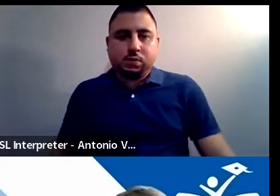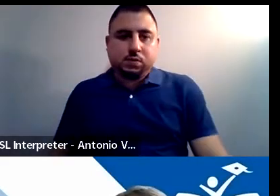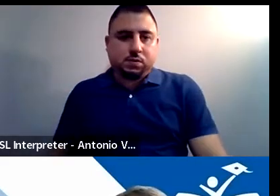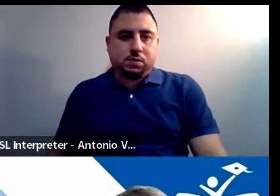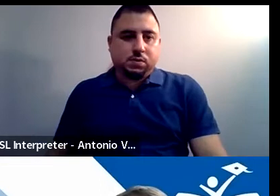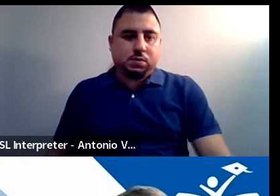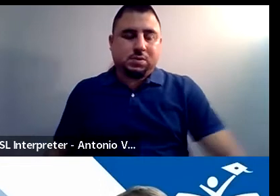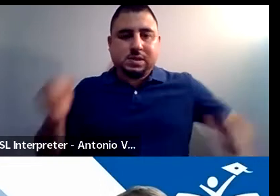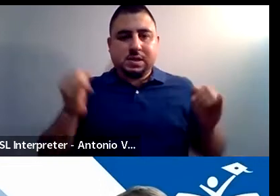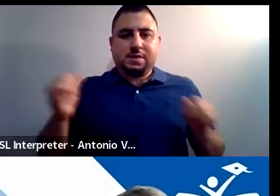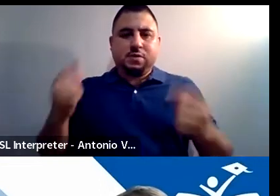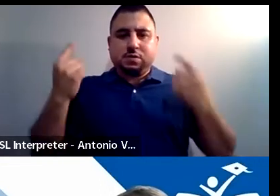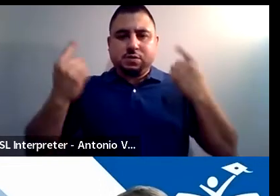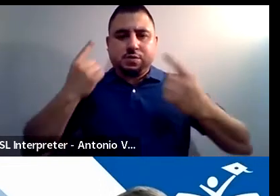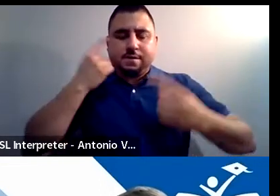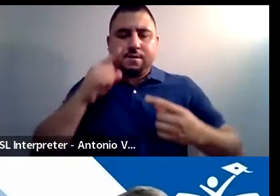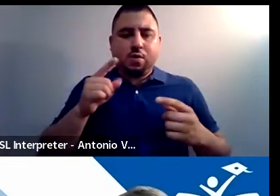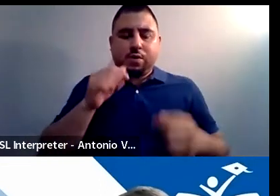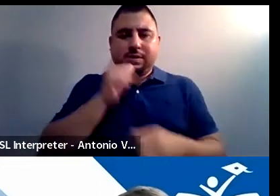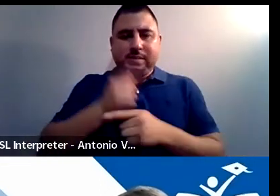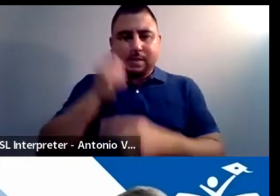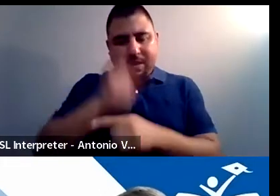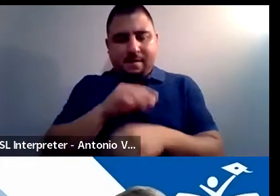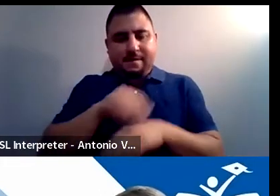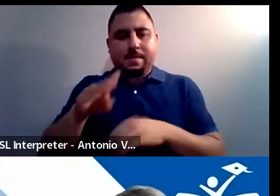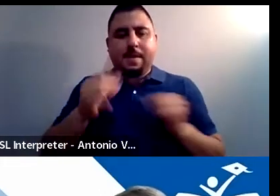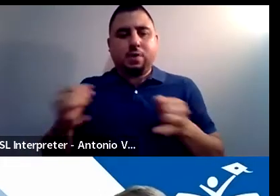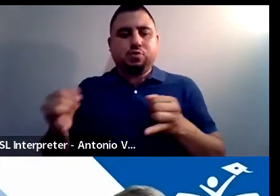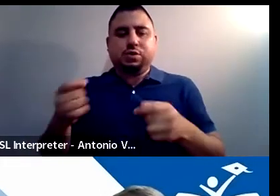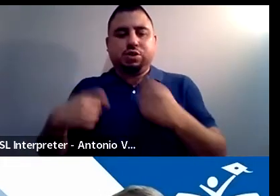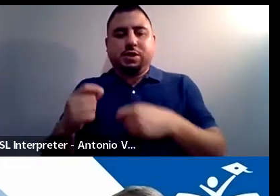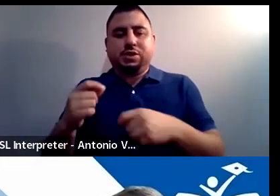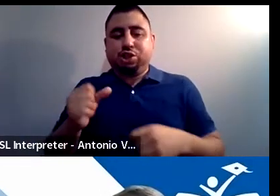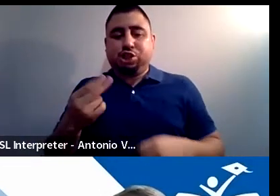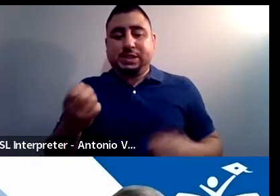Individual consideration for a sibling affected by boundary changes. Is she here?